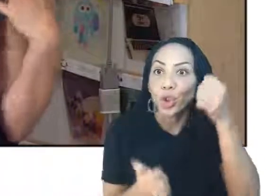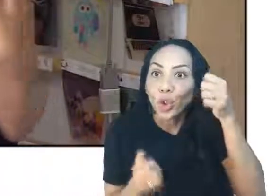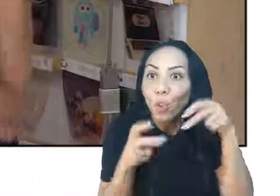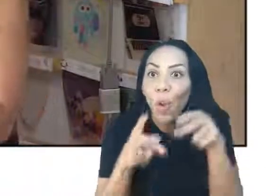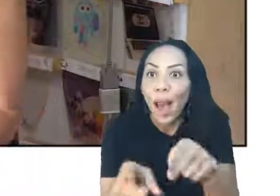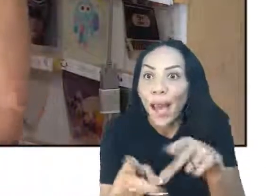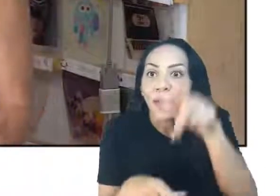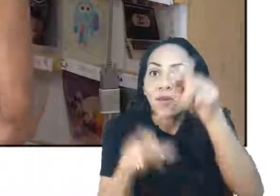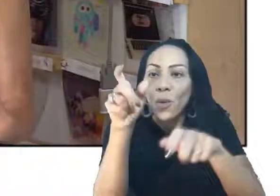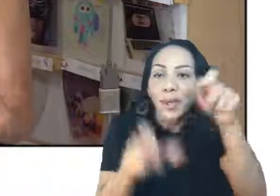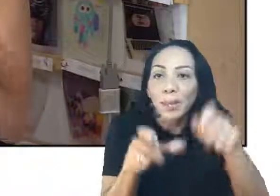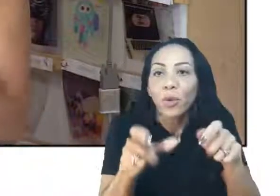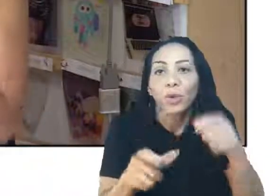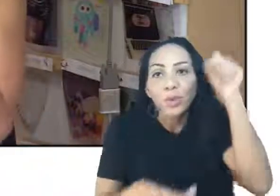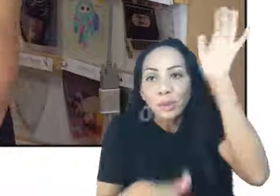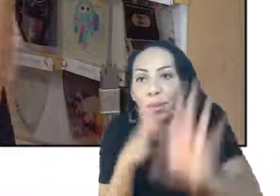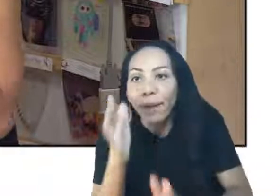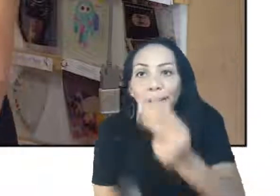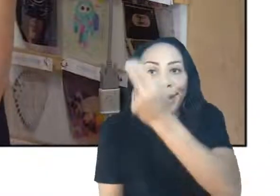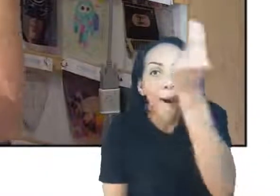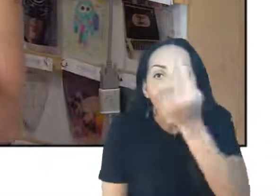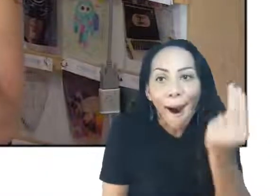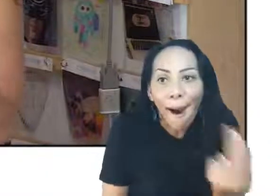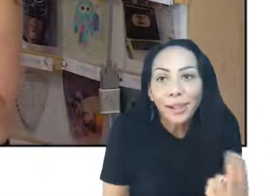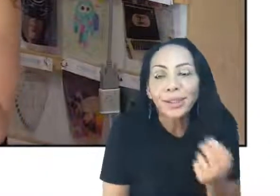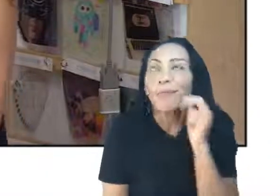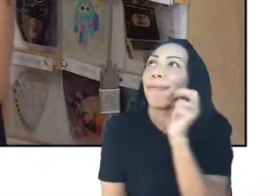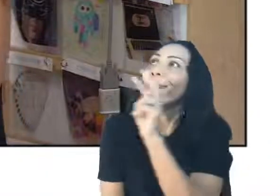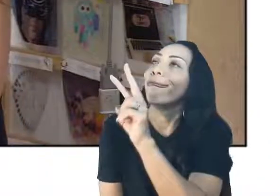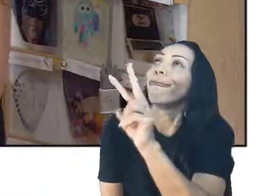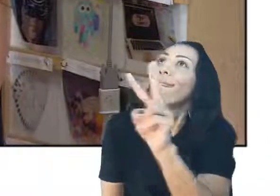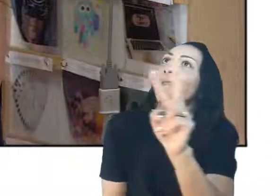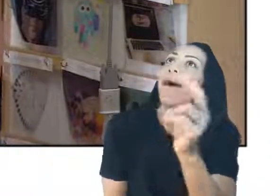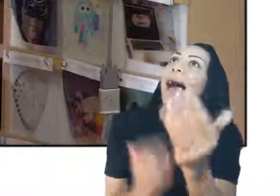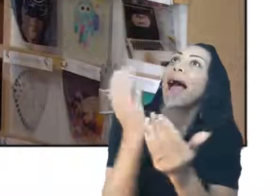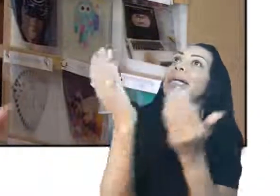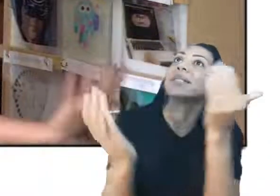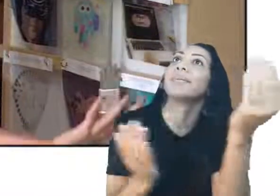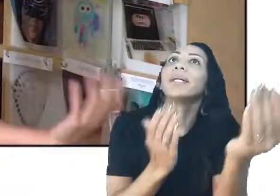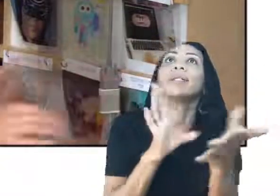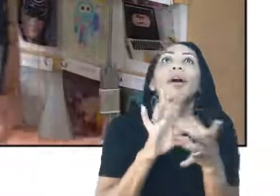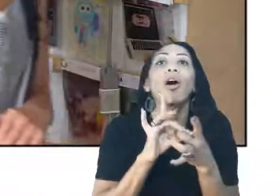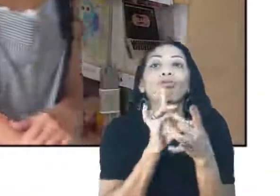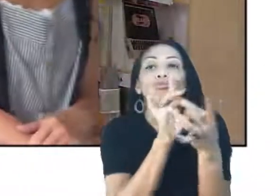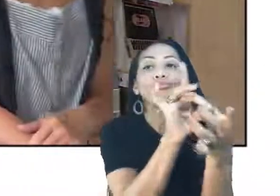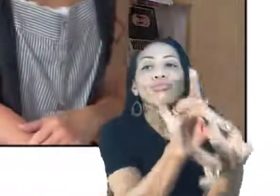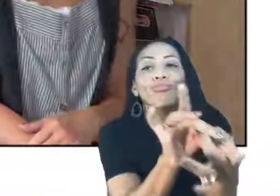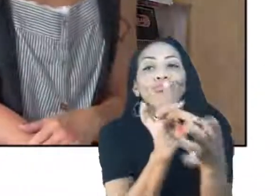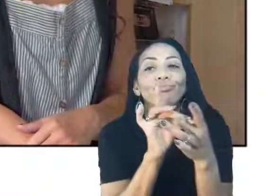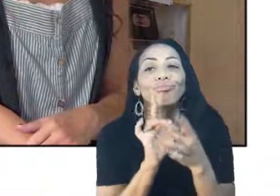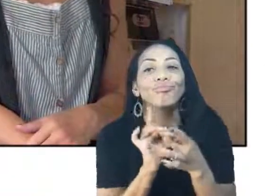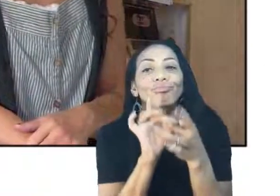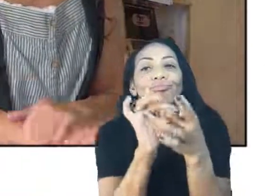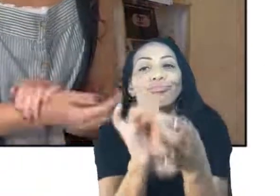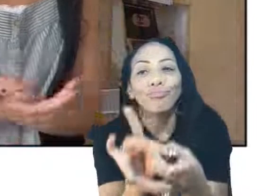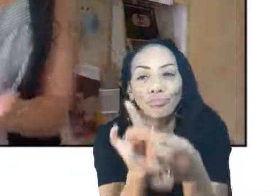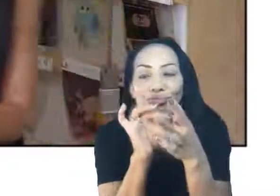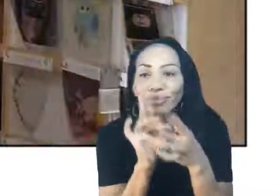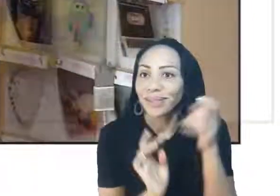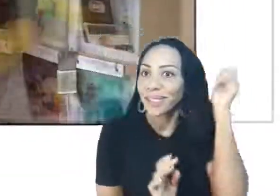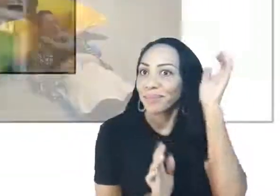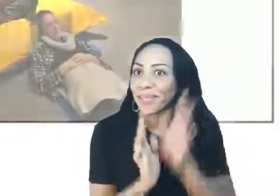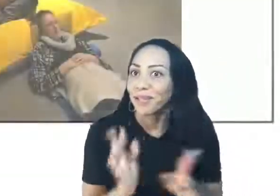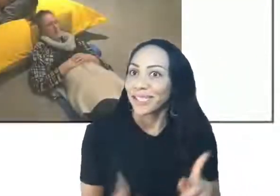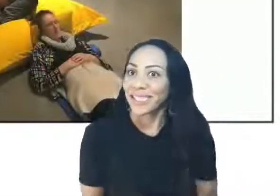rest into an opportunity to rest with an exhibition, people had very different experiences. So this